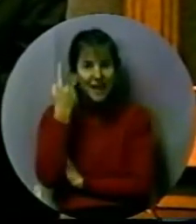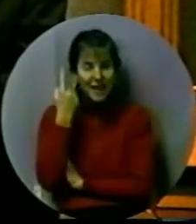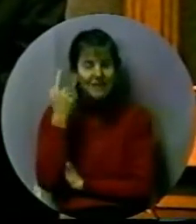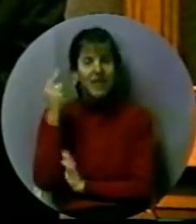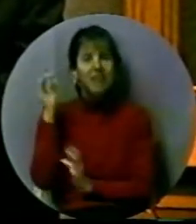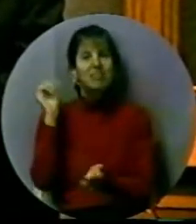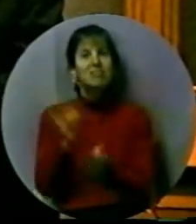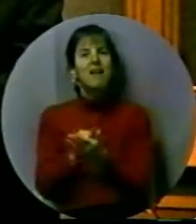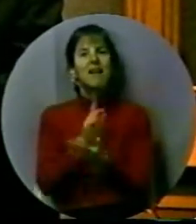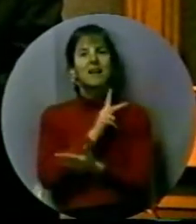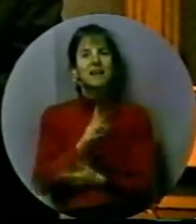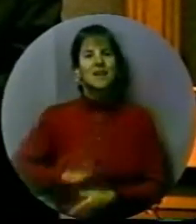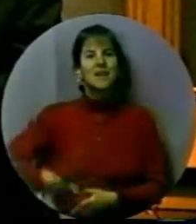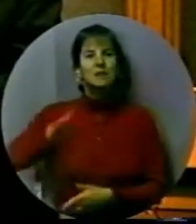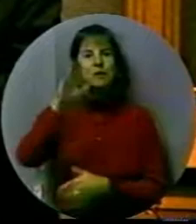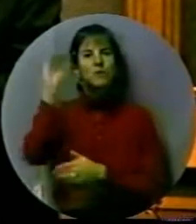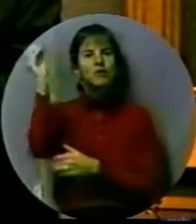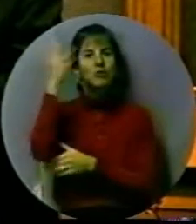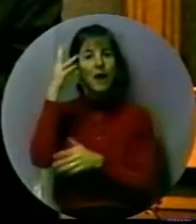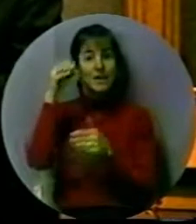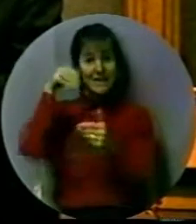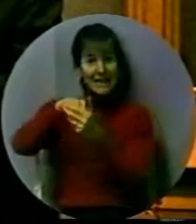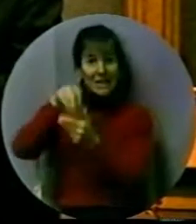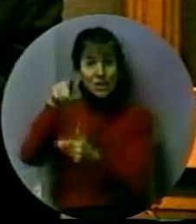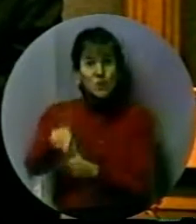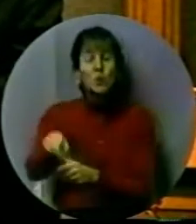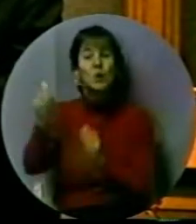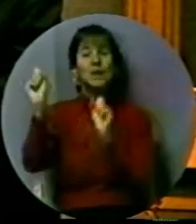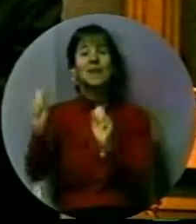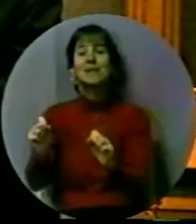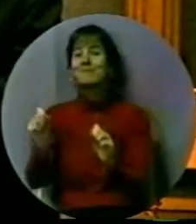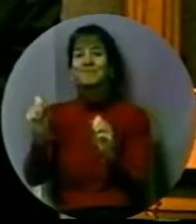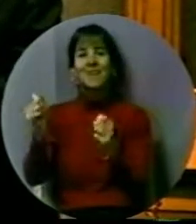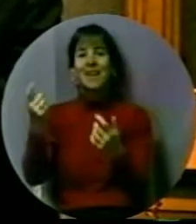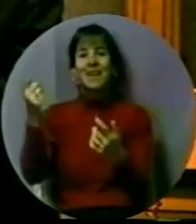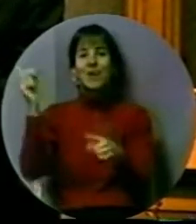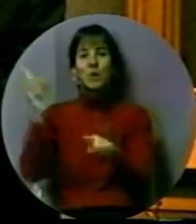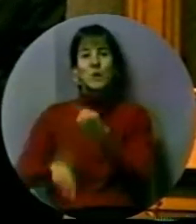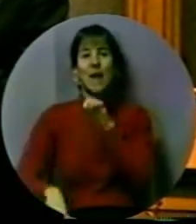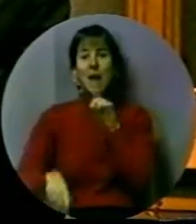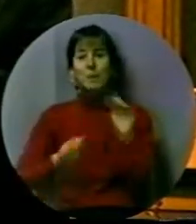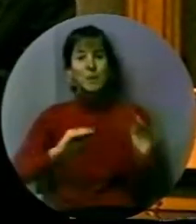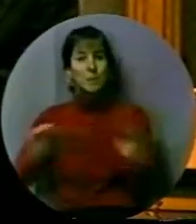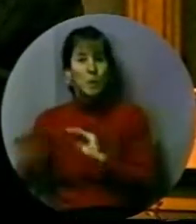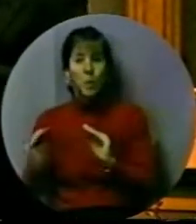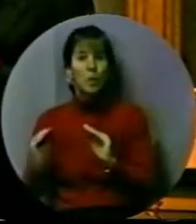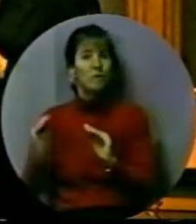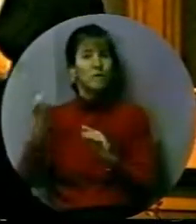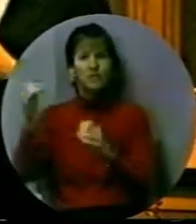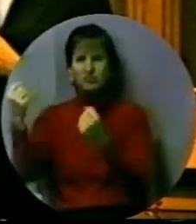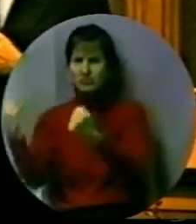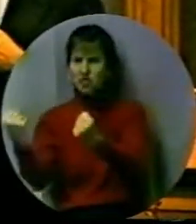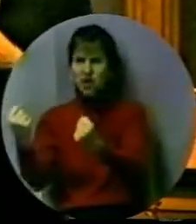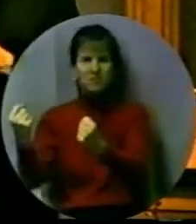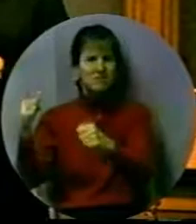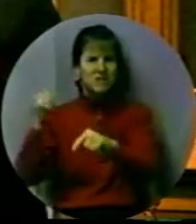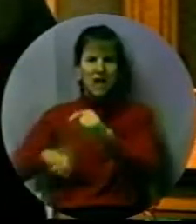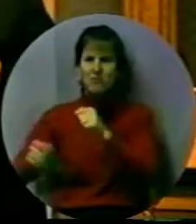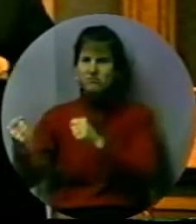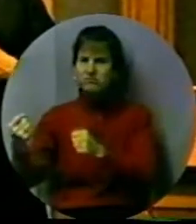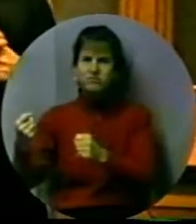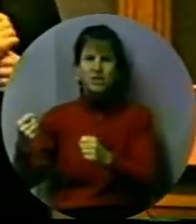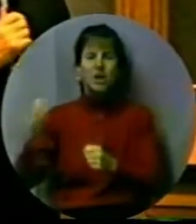understand that the kingdom of grace within you cannot be moved, will not be moved, and